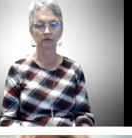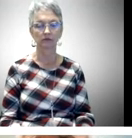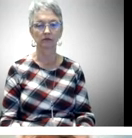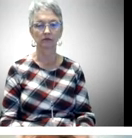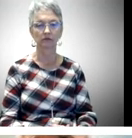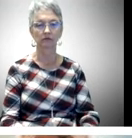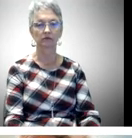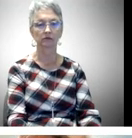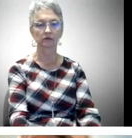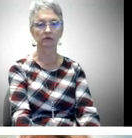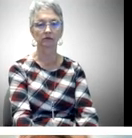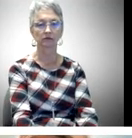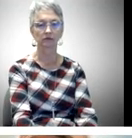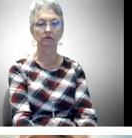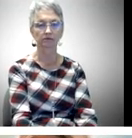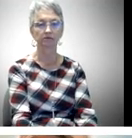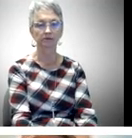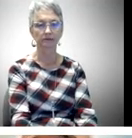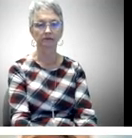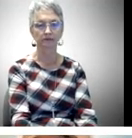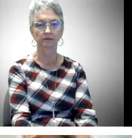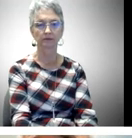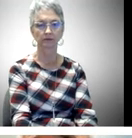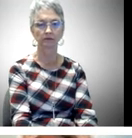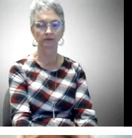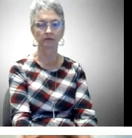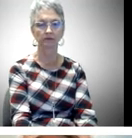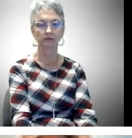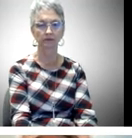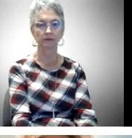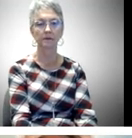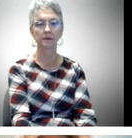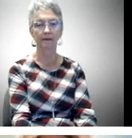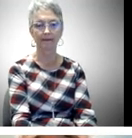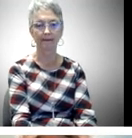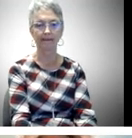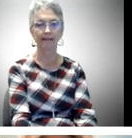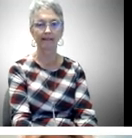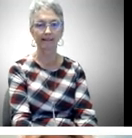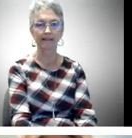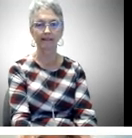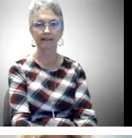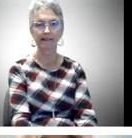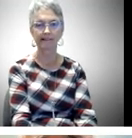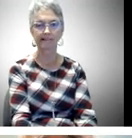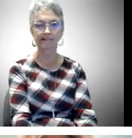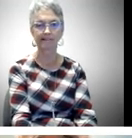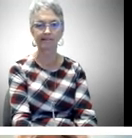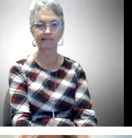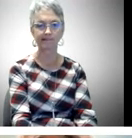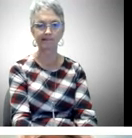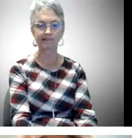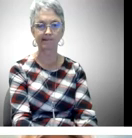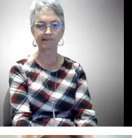think, you know, that's what's key, not the authority to make decisions. So from the